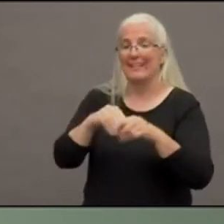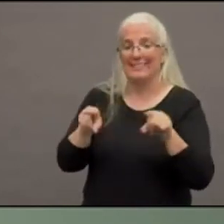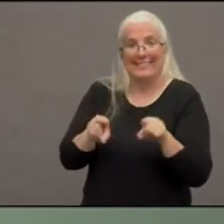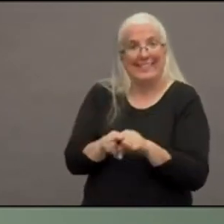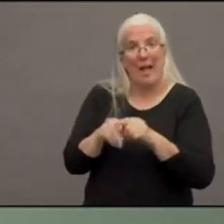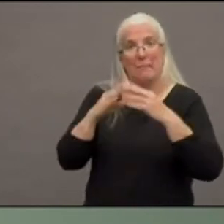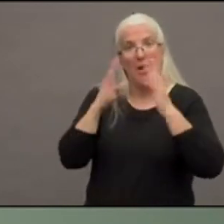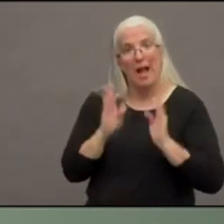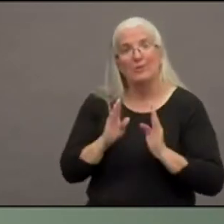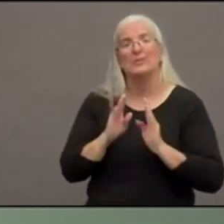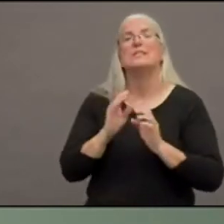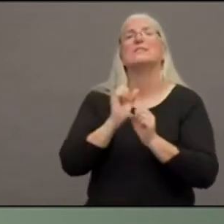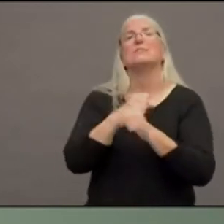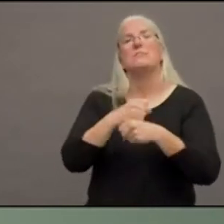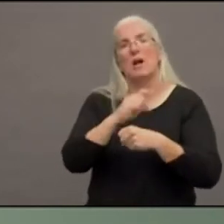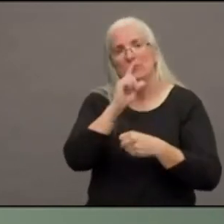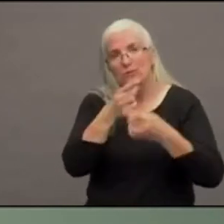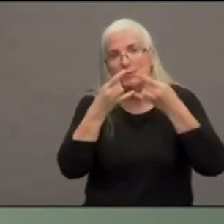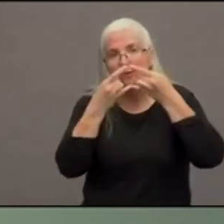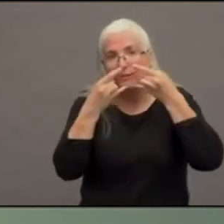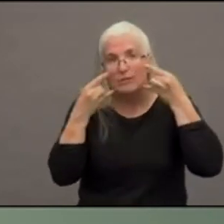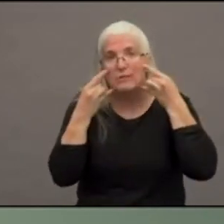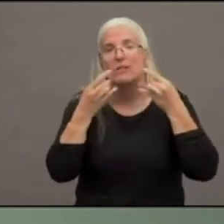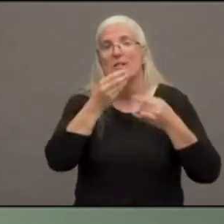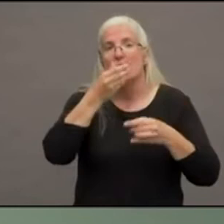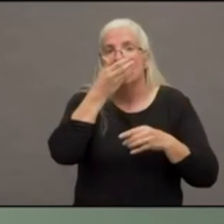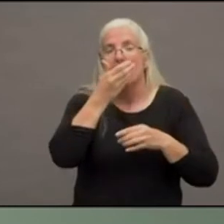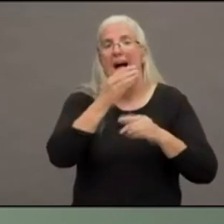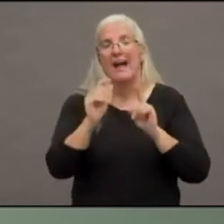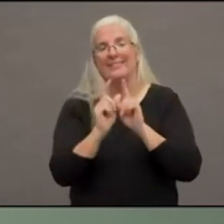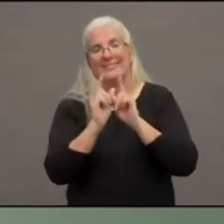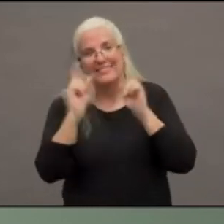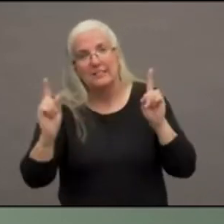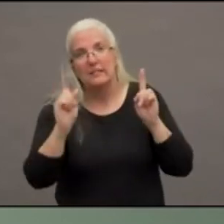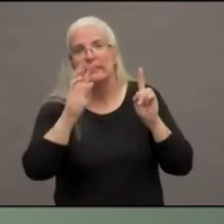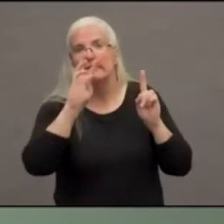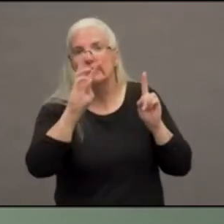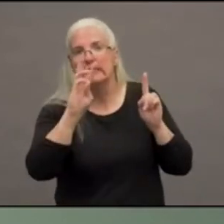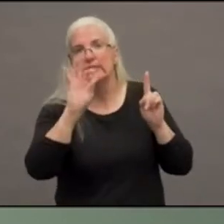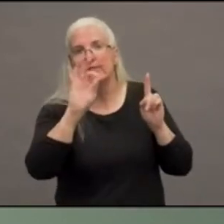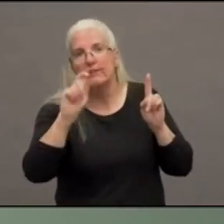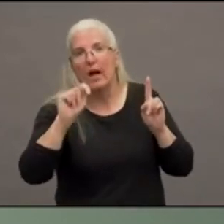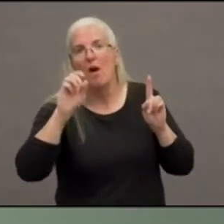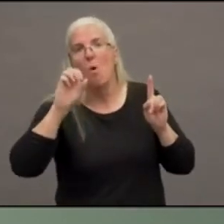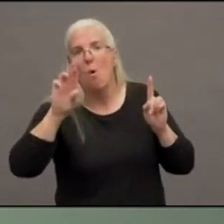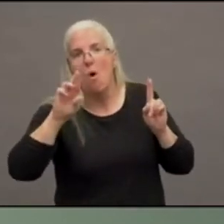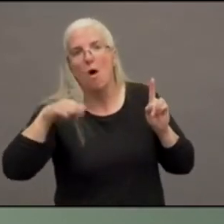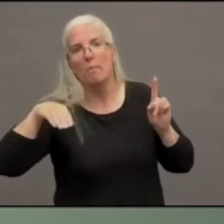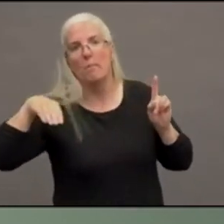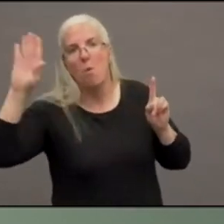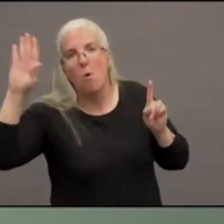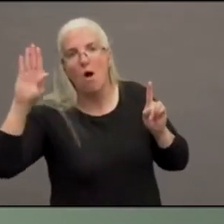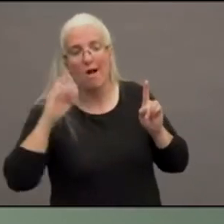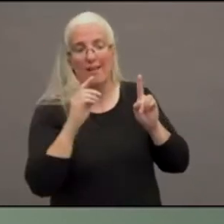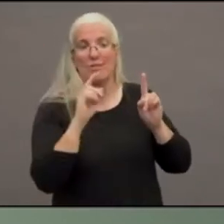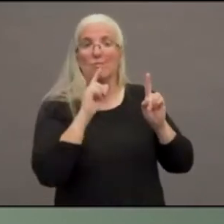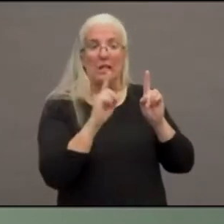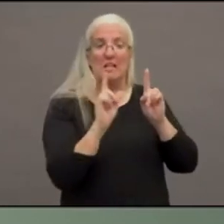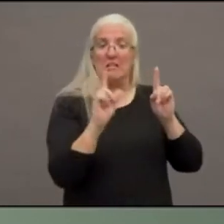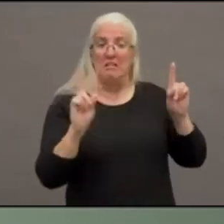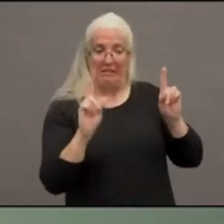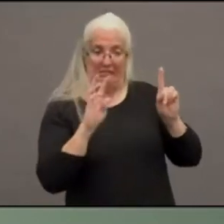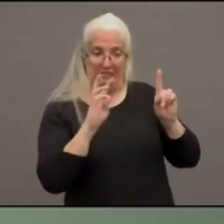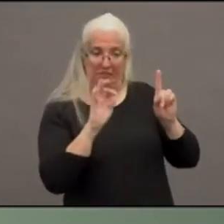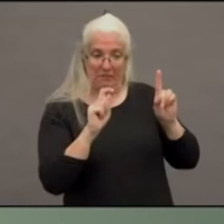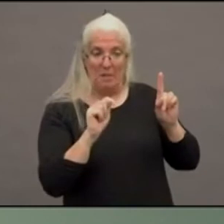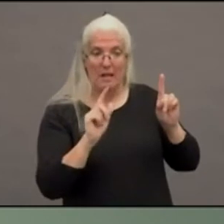really a minimum. The more distancing and de-densification, the better. So those are kind of